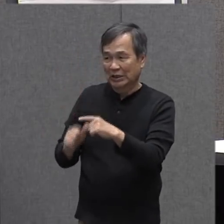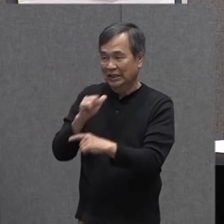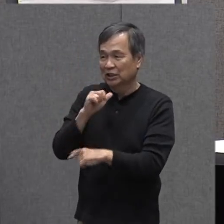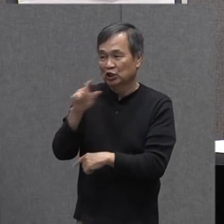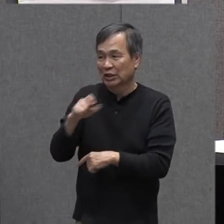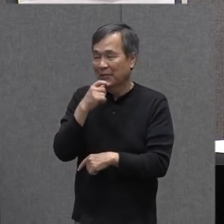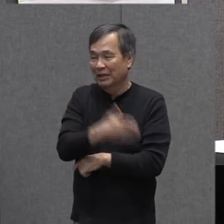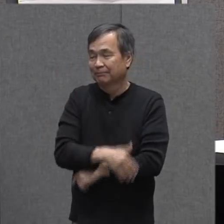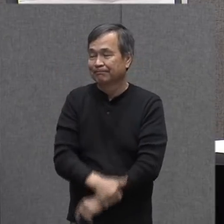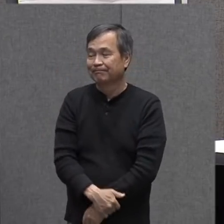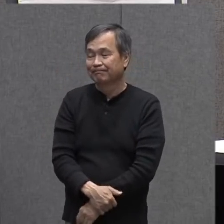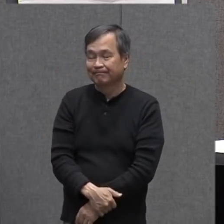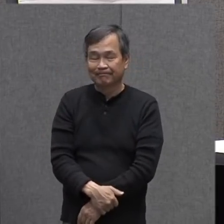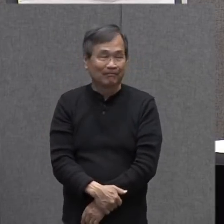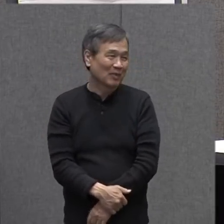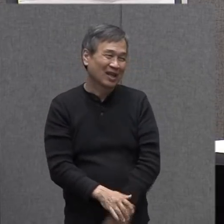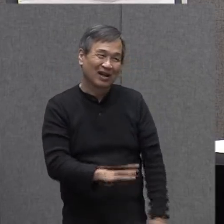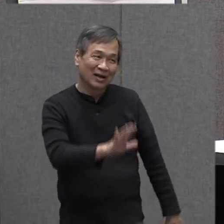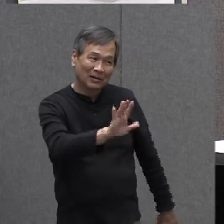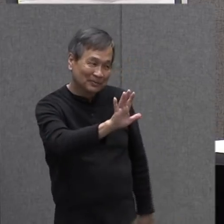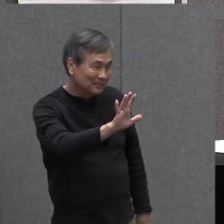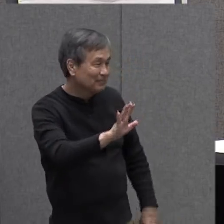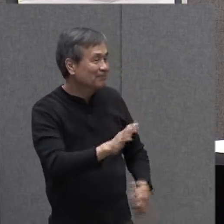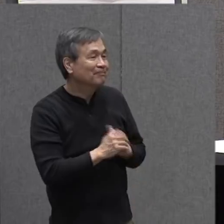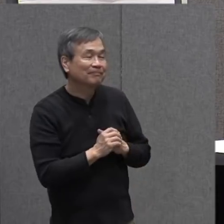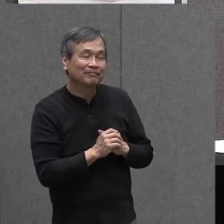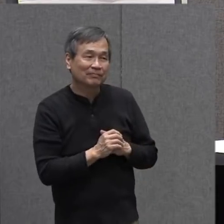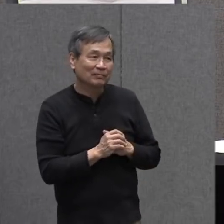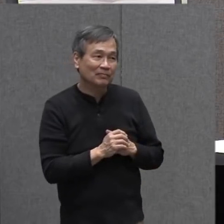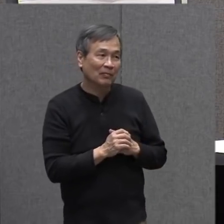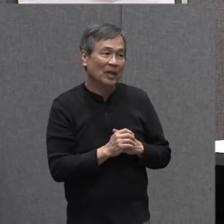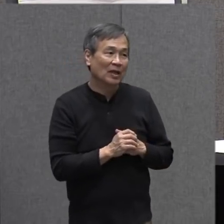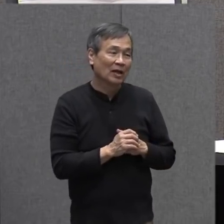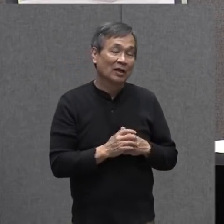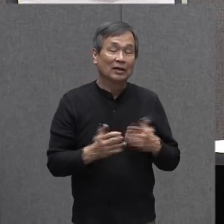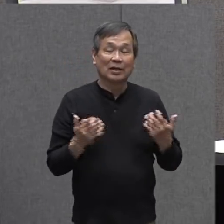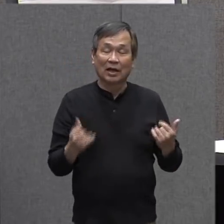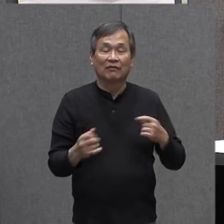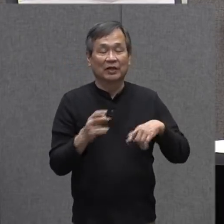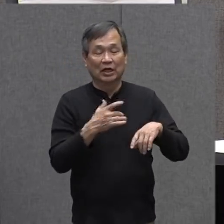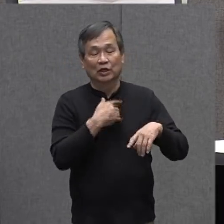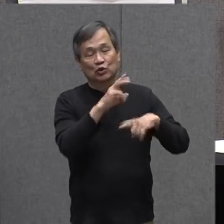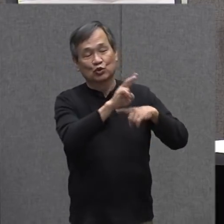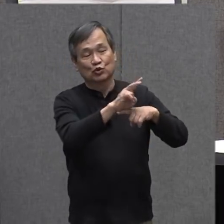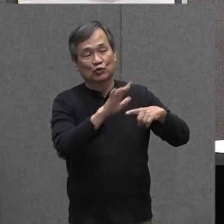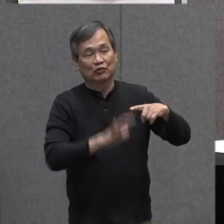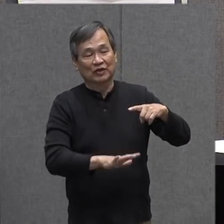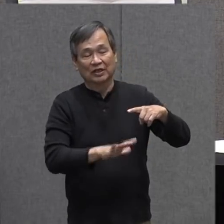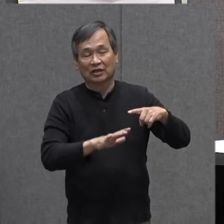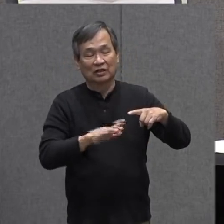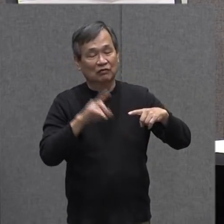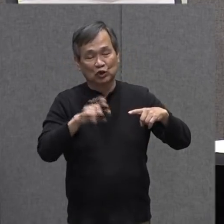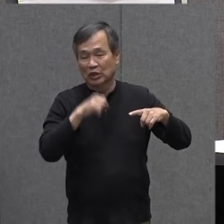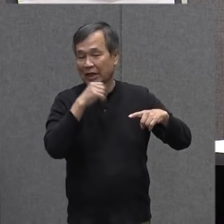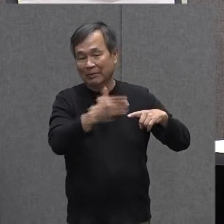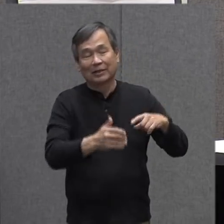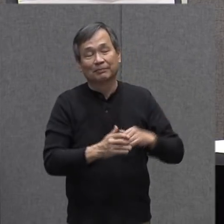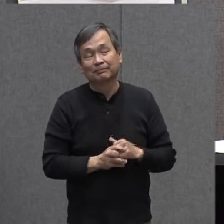here for mathematics today. So you may have joined us in a previous episode when we